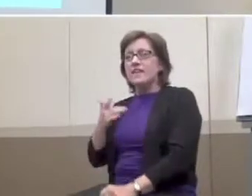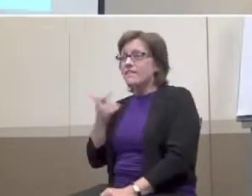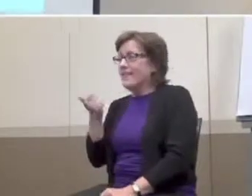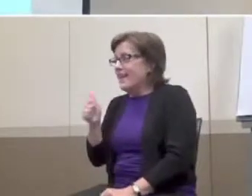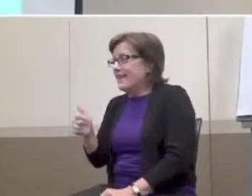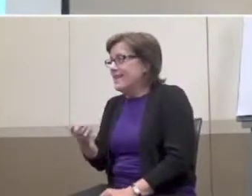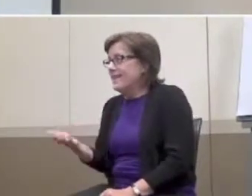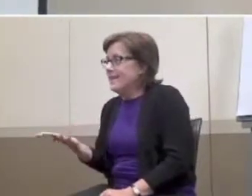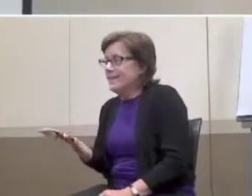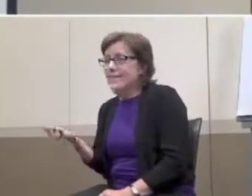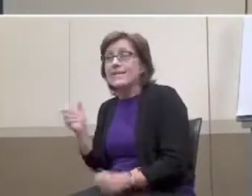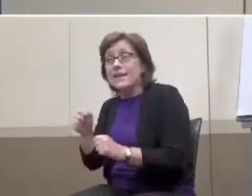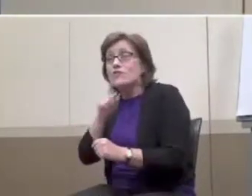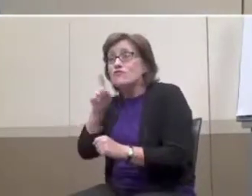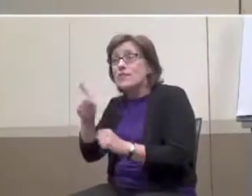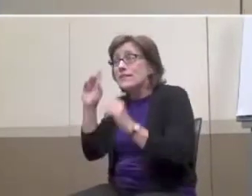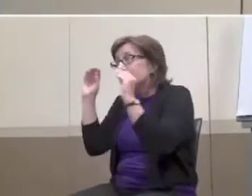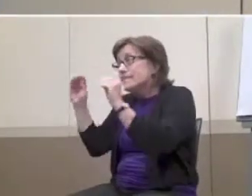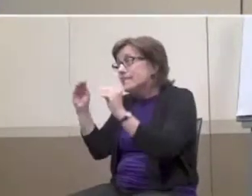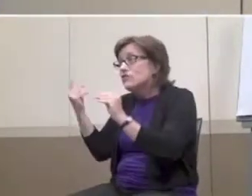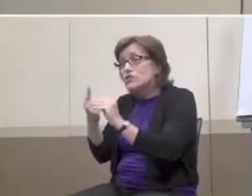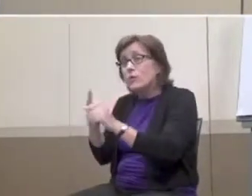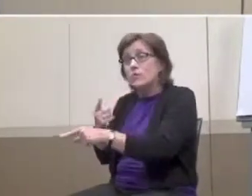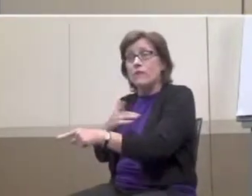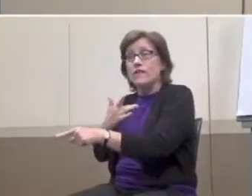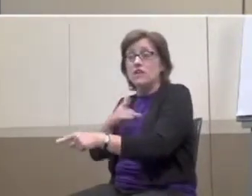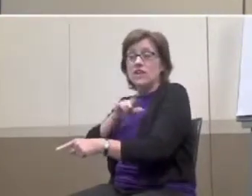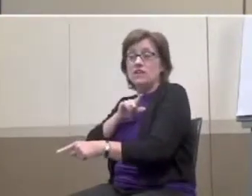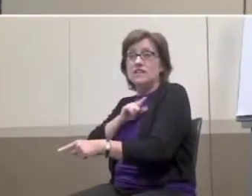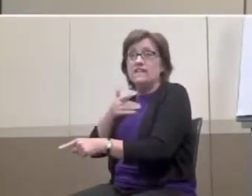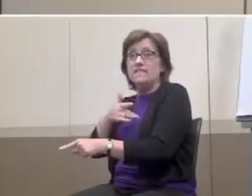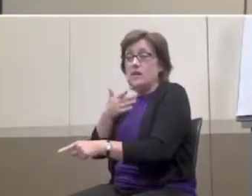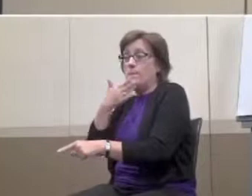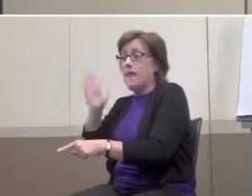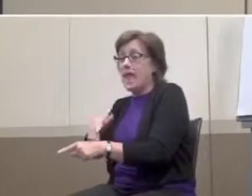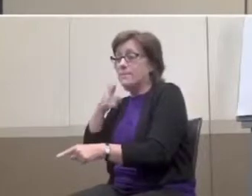really teach somebody to feel guilt?